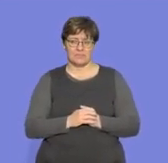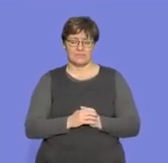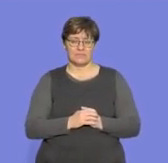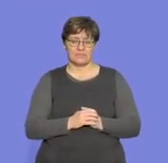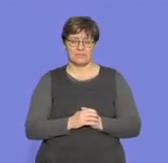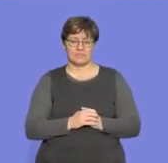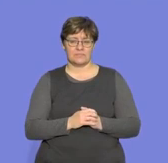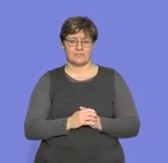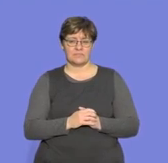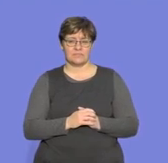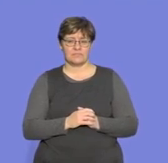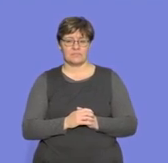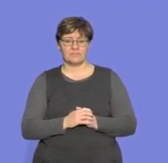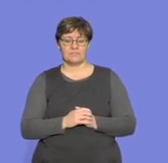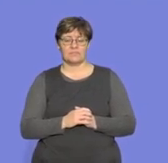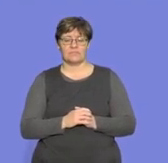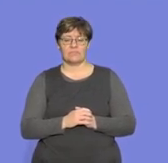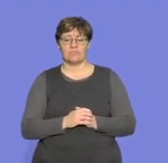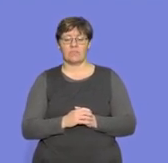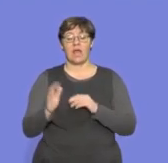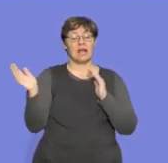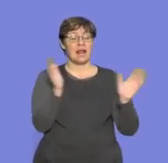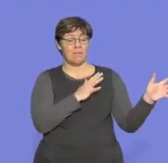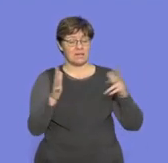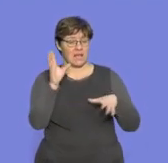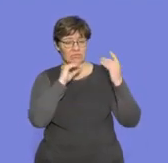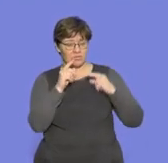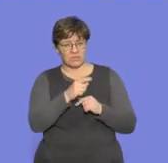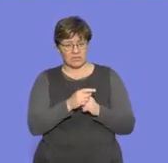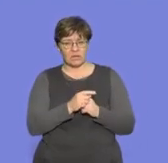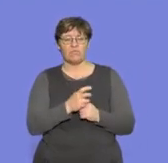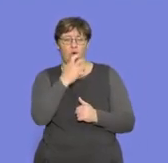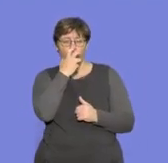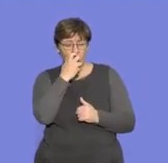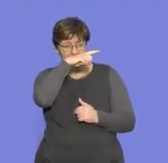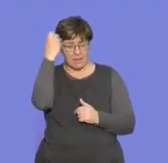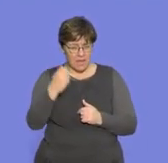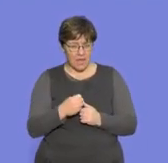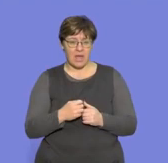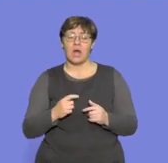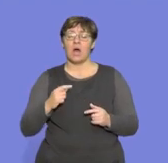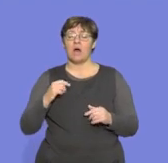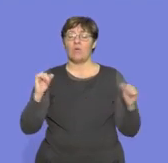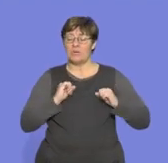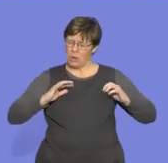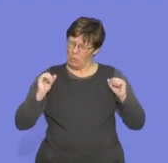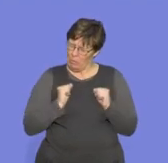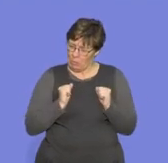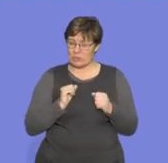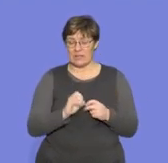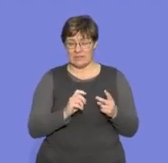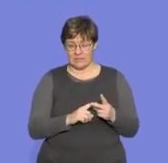Province around that area. The climate that's experienced in these biomes are hot summers, with cold winters, often seen with